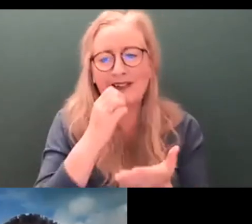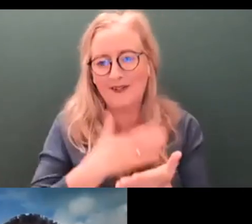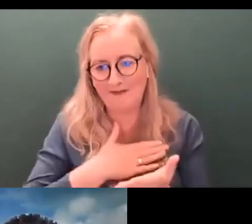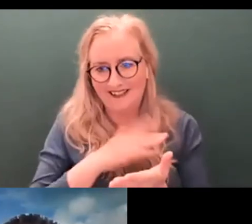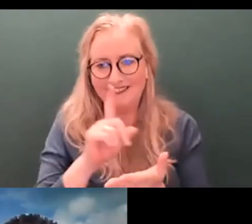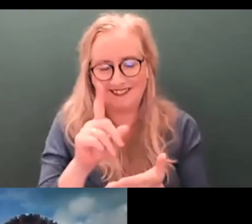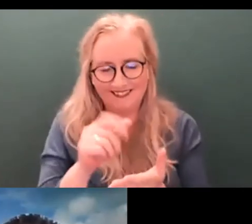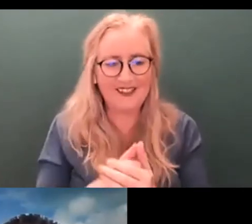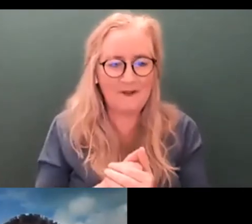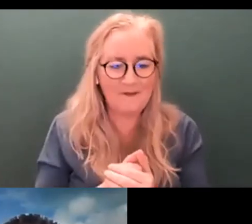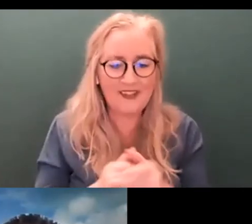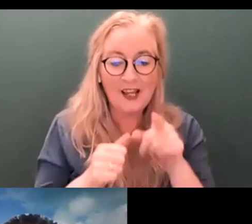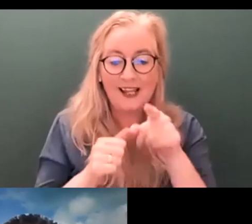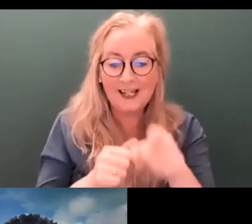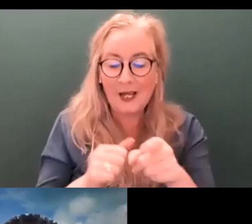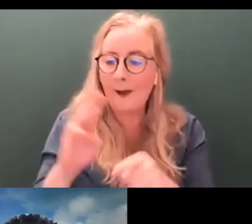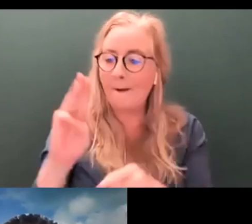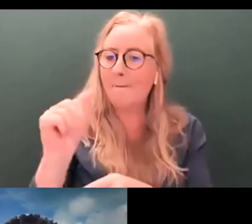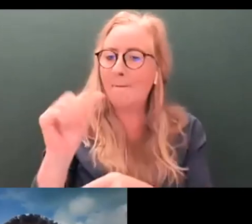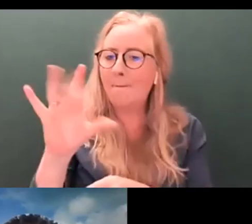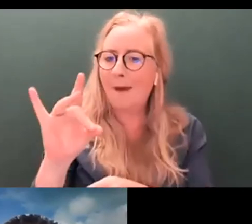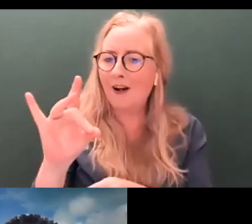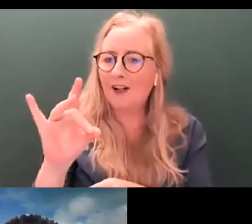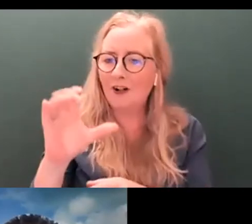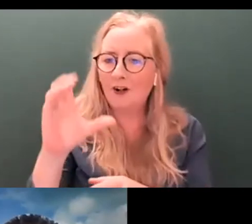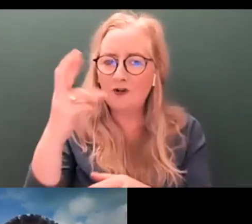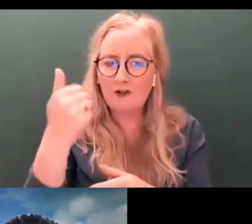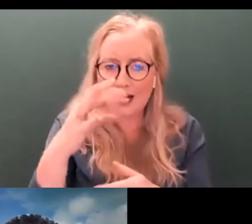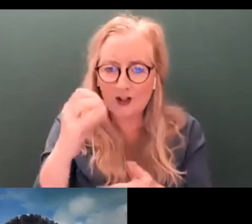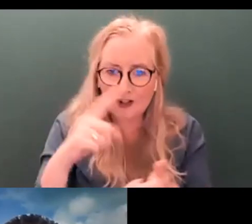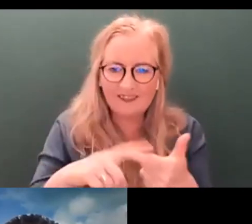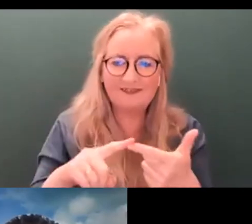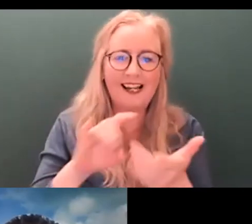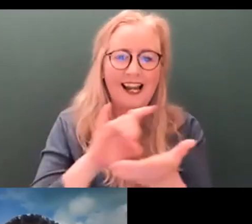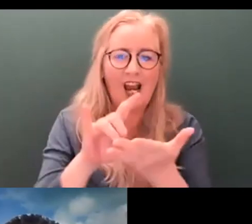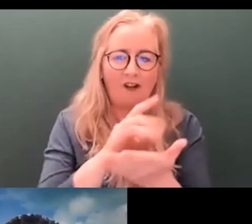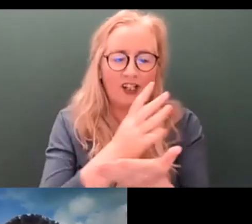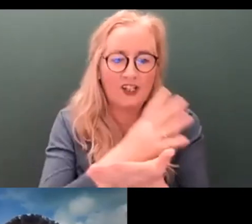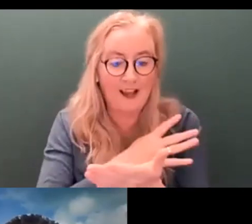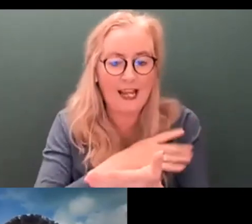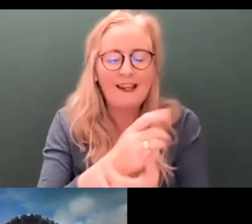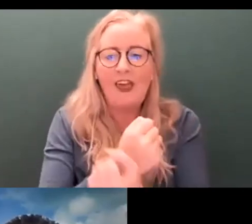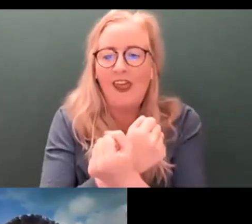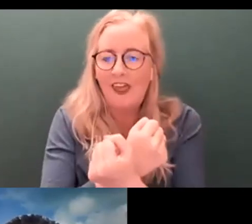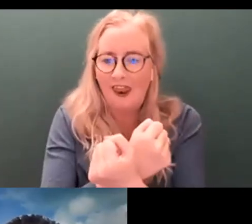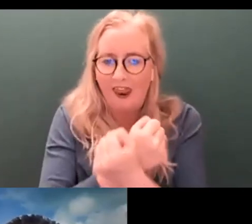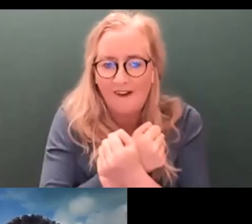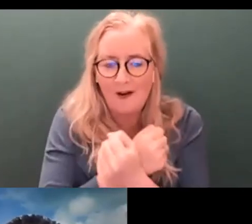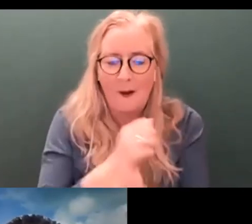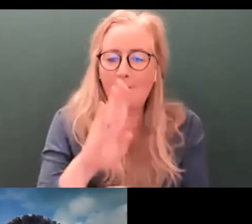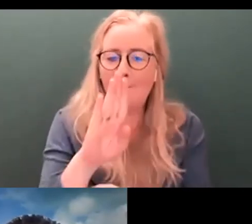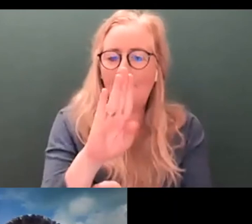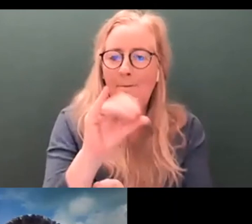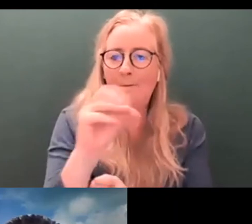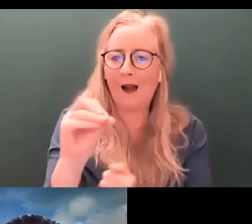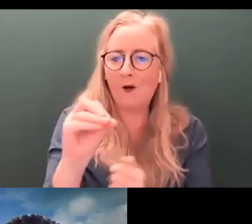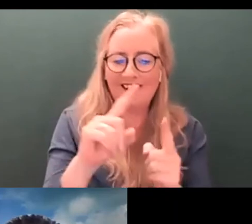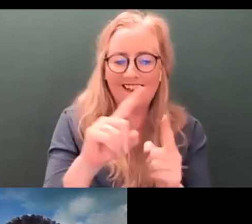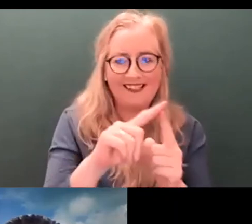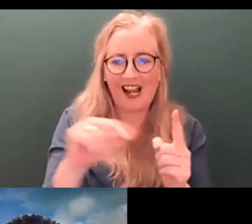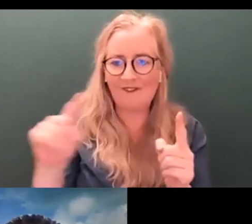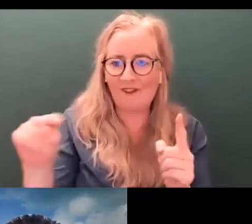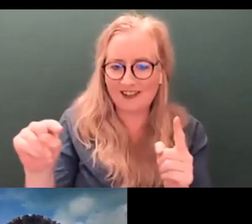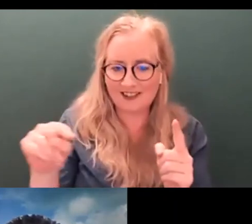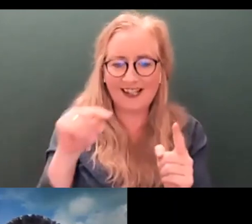He's been a park ranger. He's been a heritage officer. And his great love is biodiversity. It's a